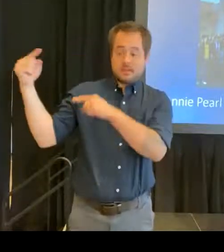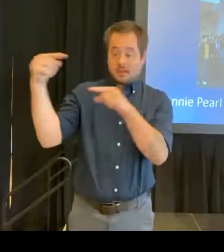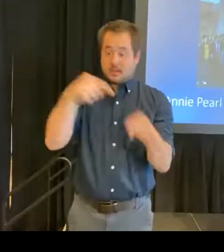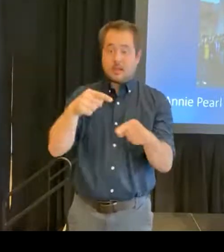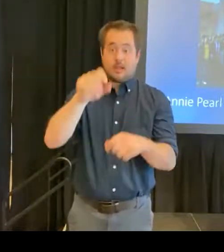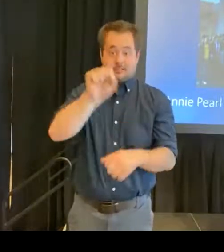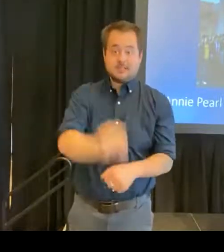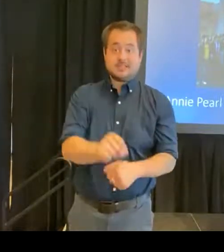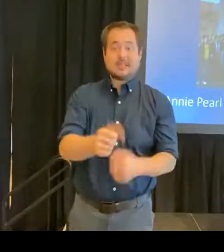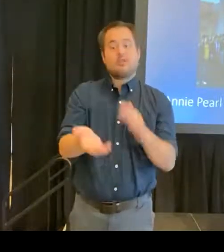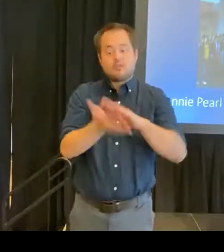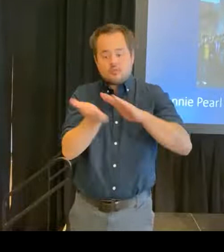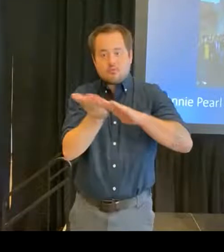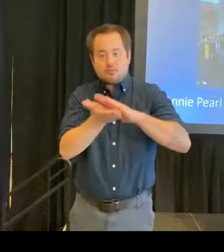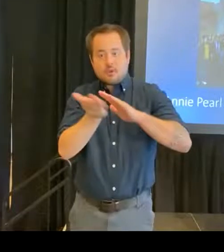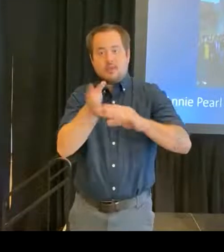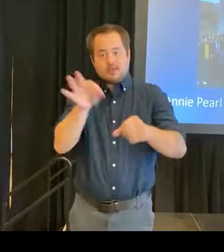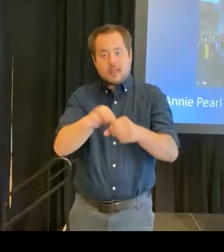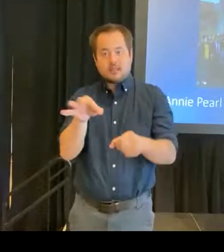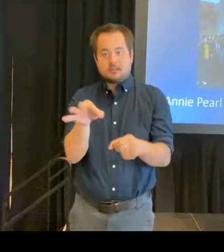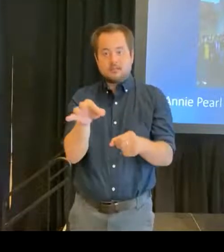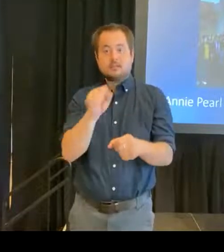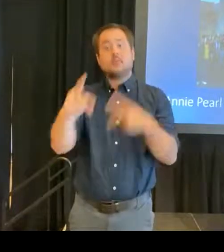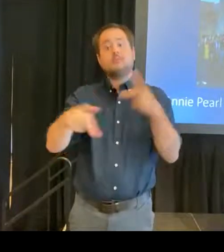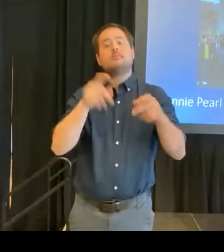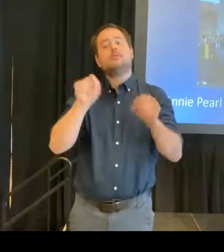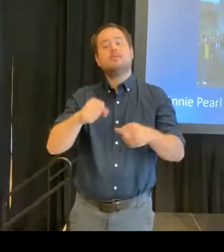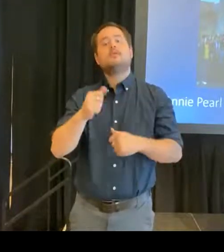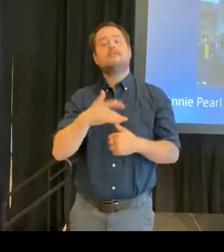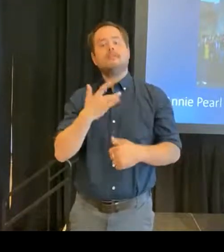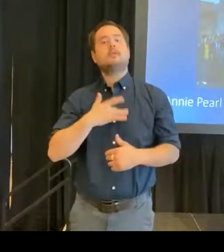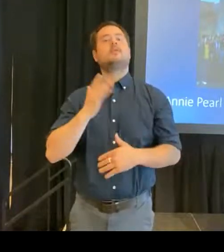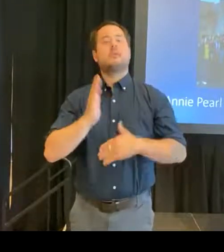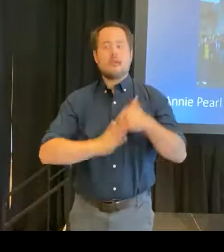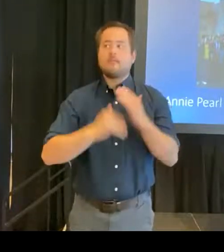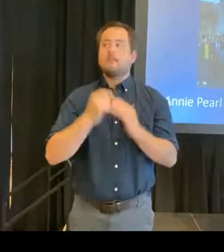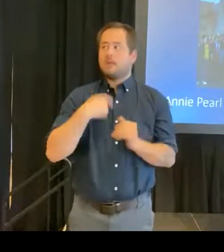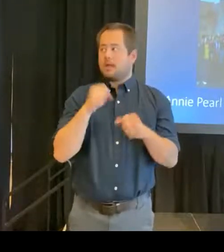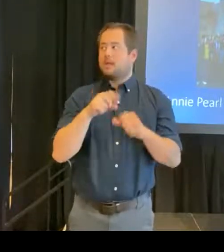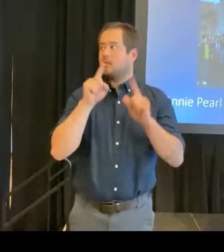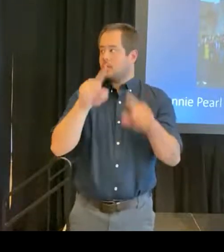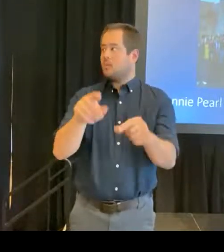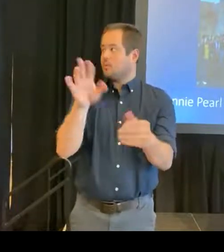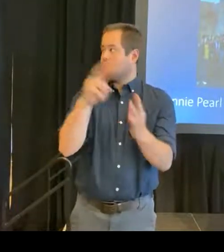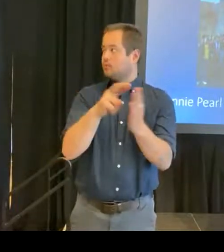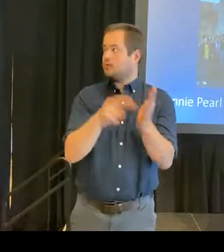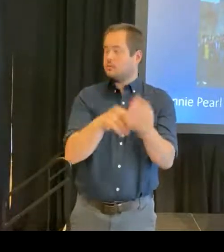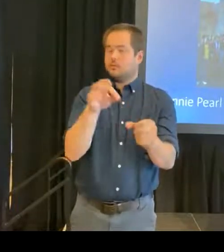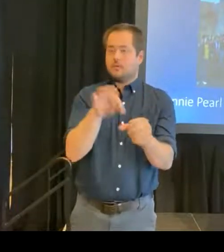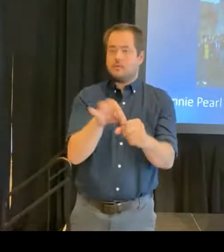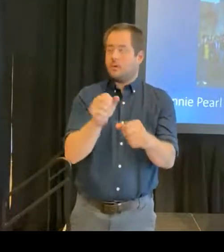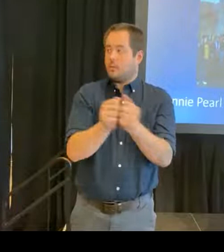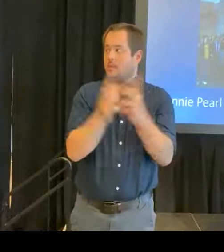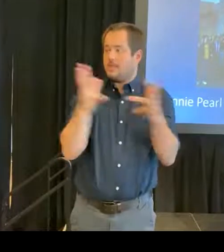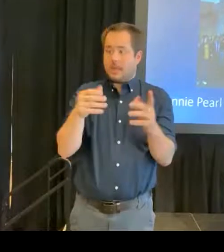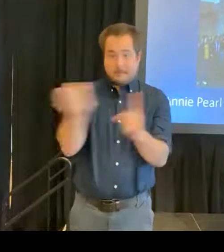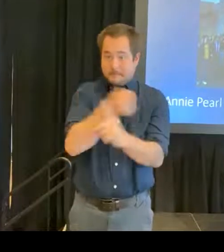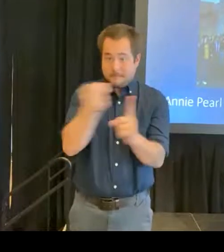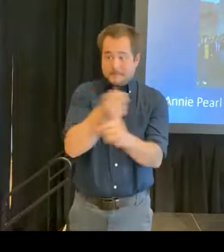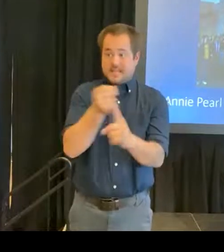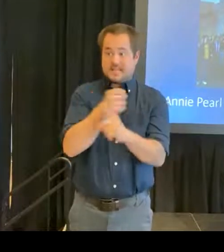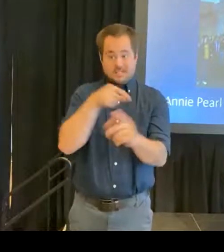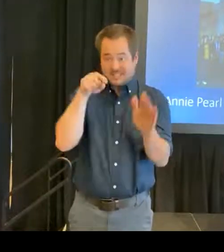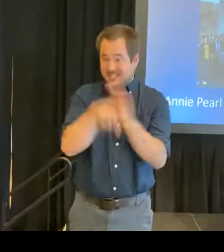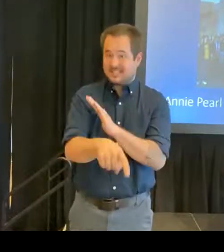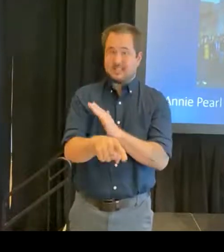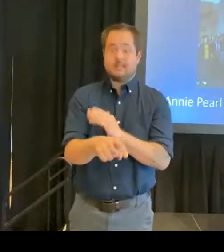South so people could feel comfortable in coming in to get registered without getting beaten or killed, because even